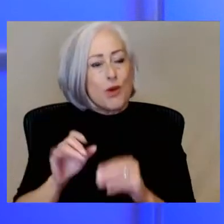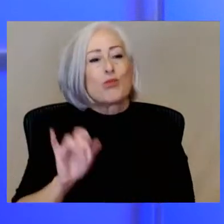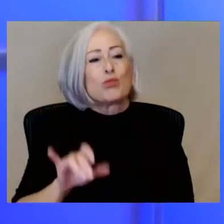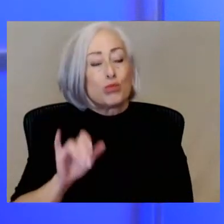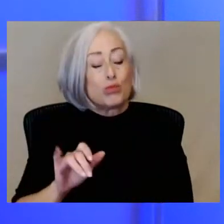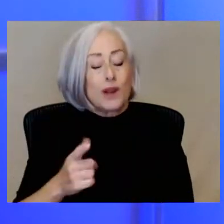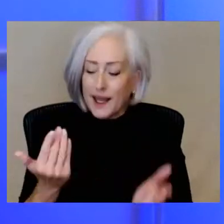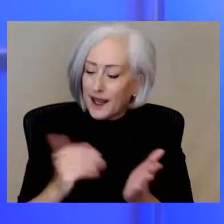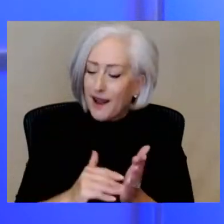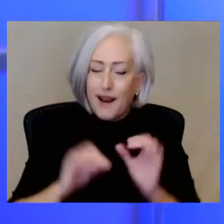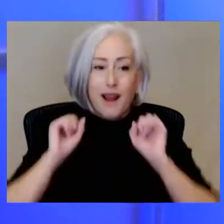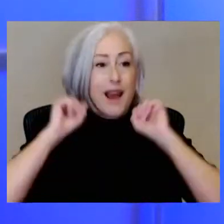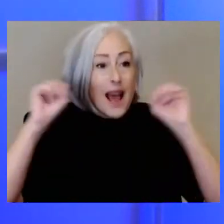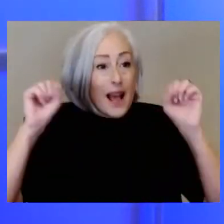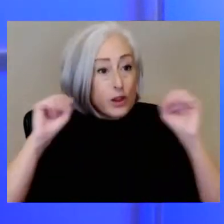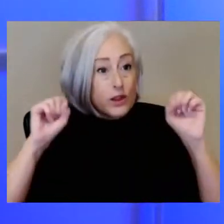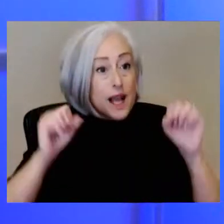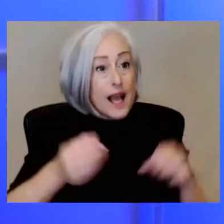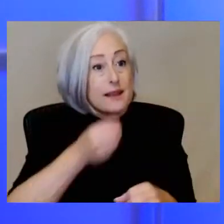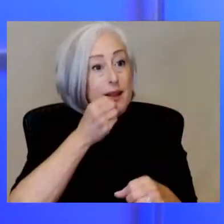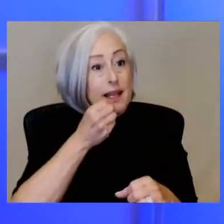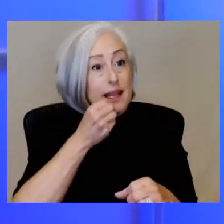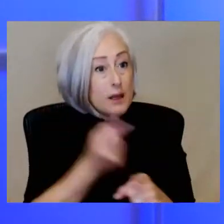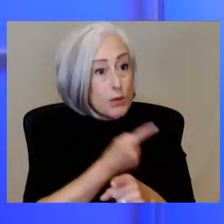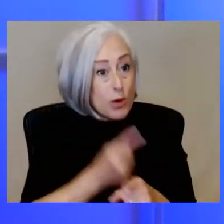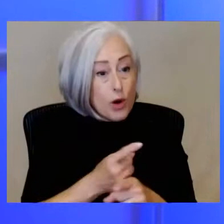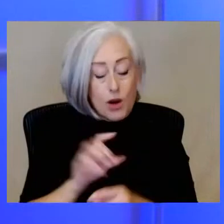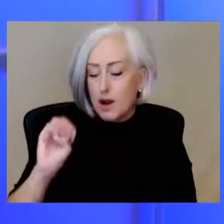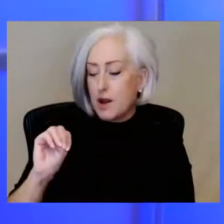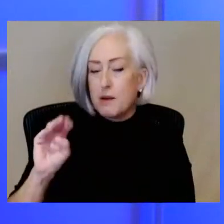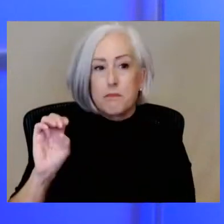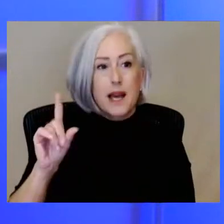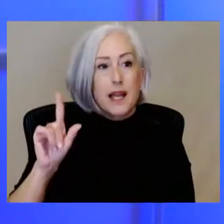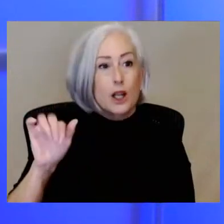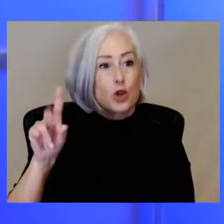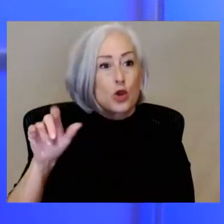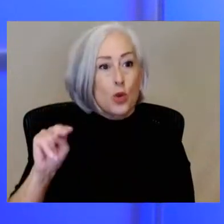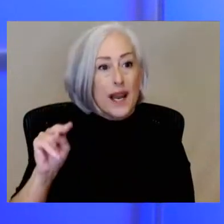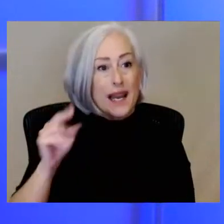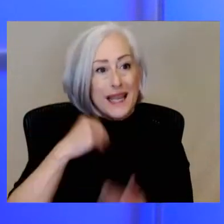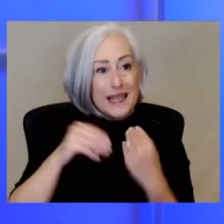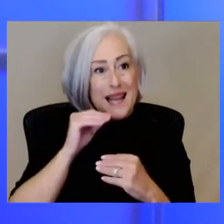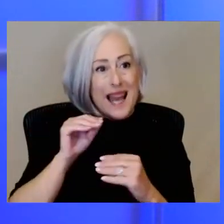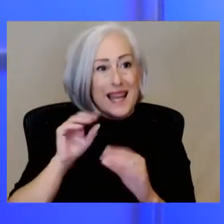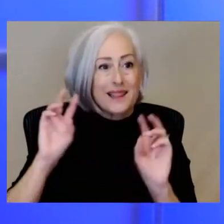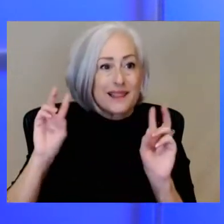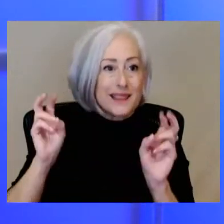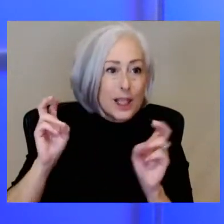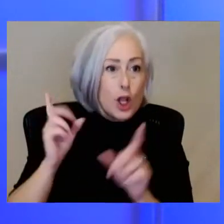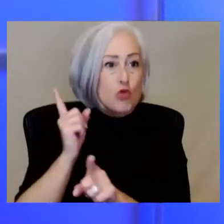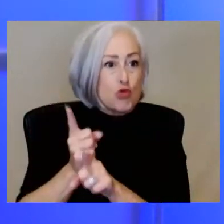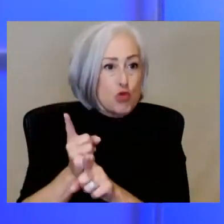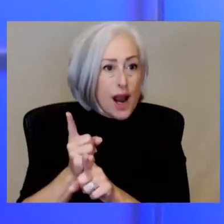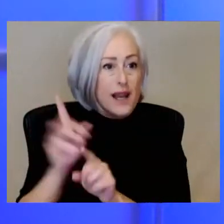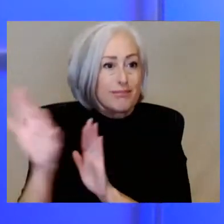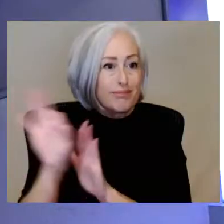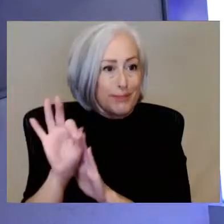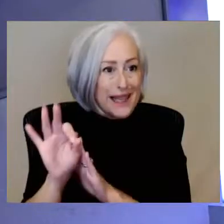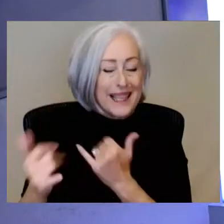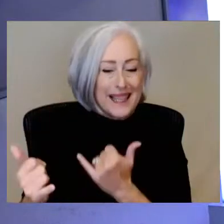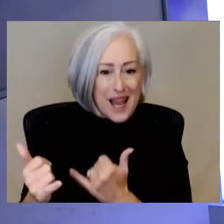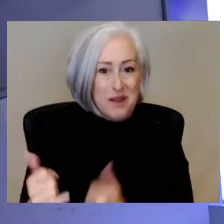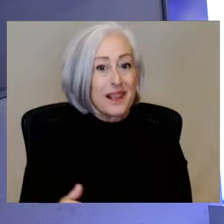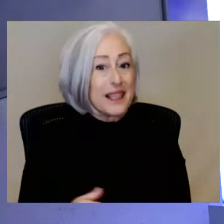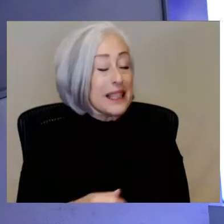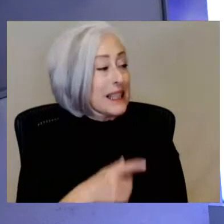exercise, eat right, and we think the Mediterranean diet is sort of right now. Hopefully, those